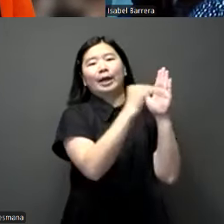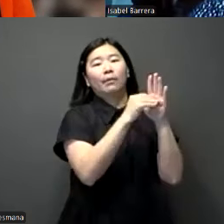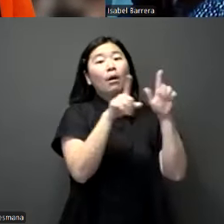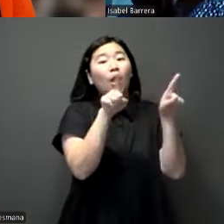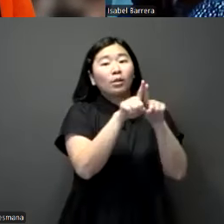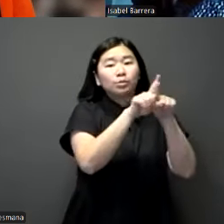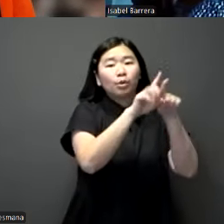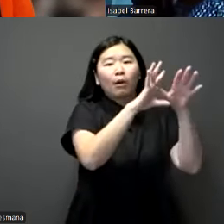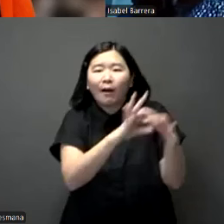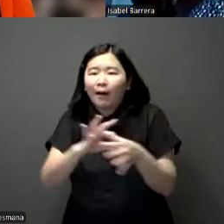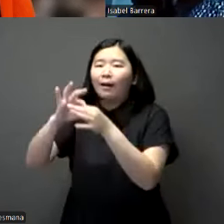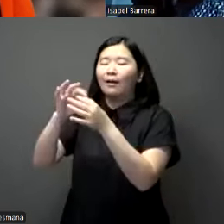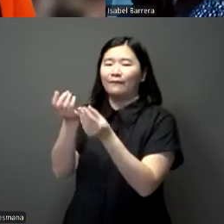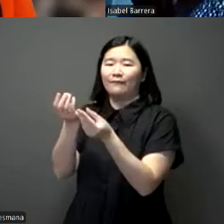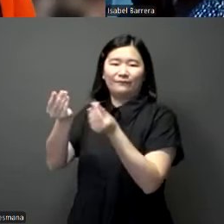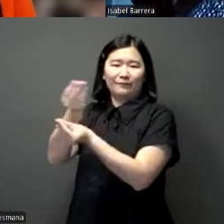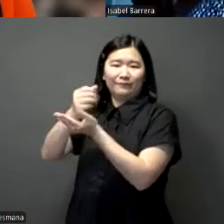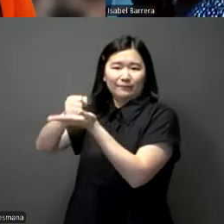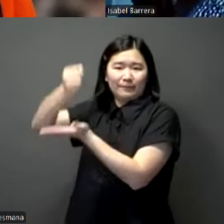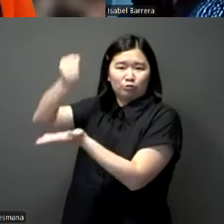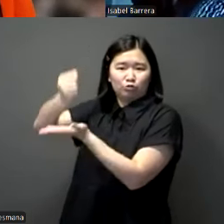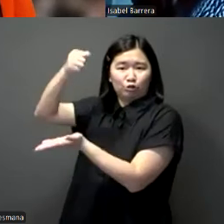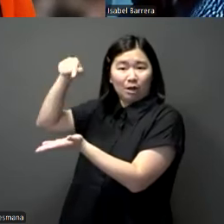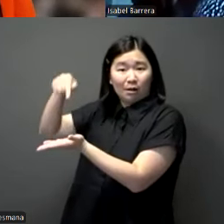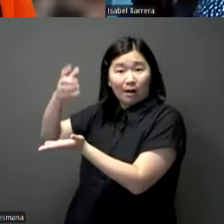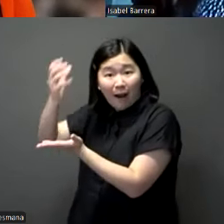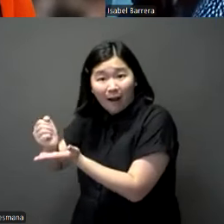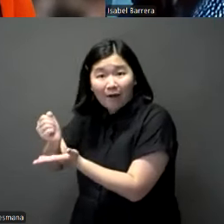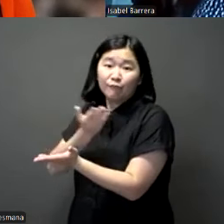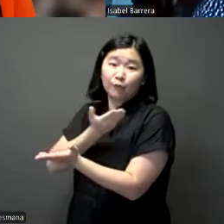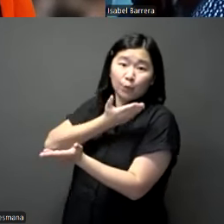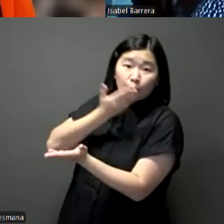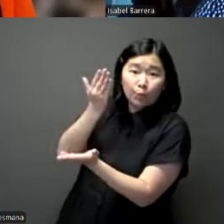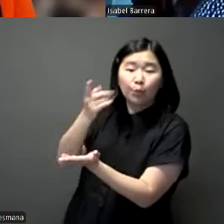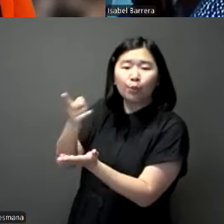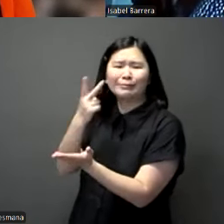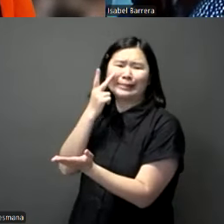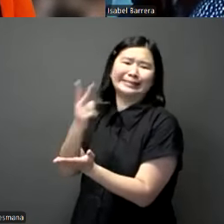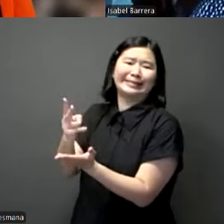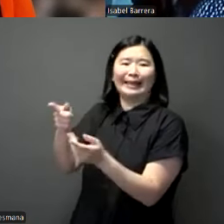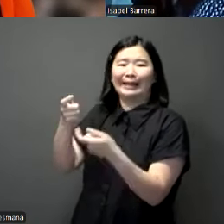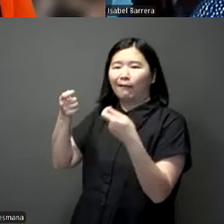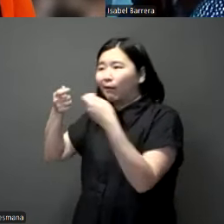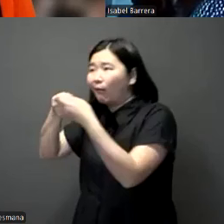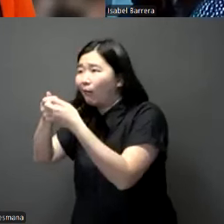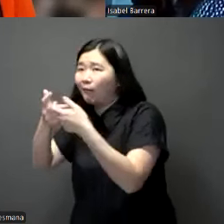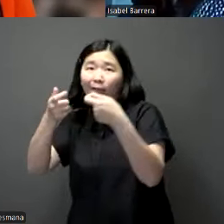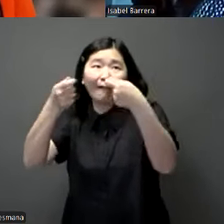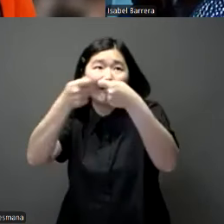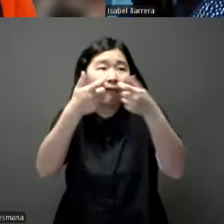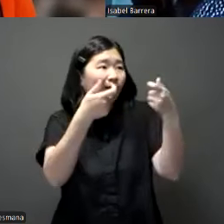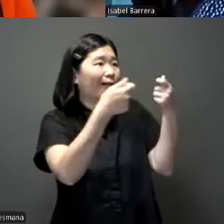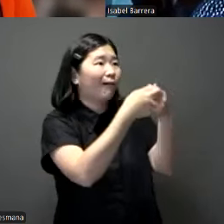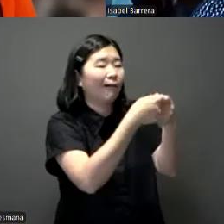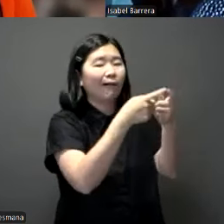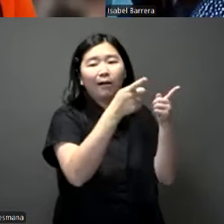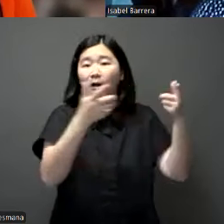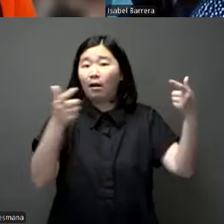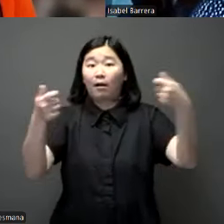interventions, understanding which are included and which are not. Now, in summary, yes, there is access.